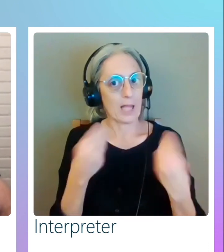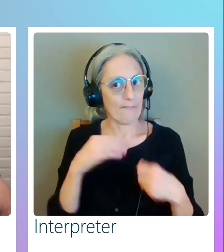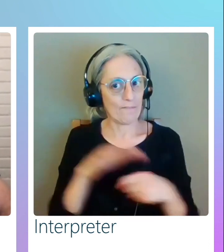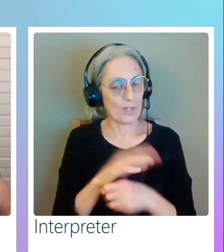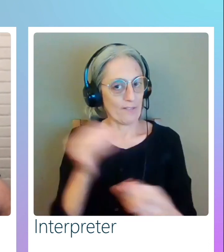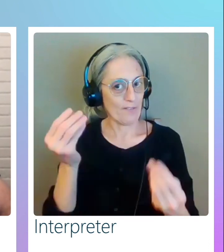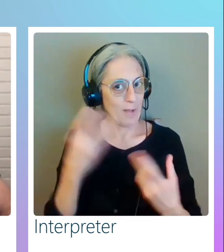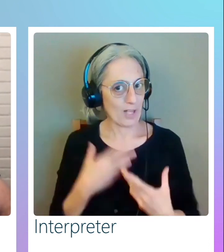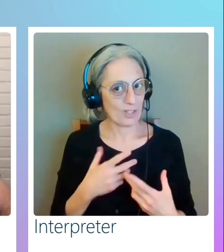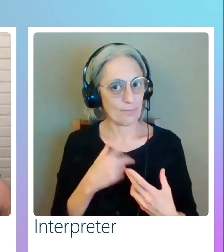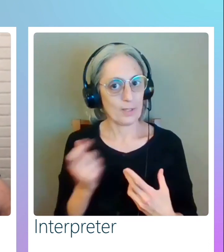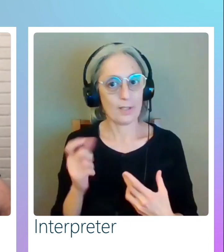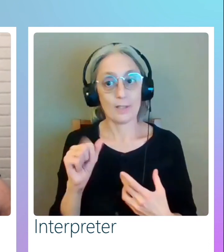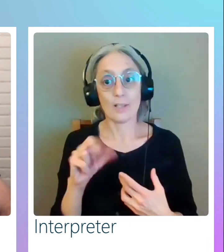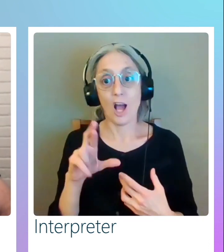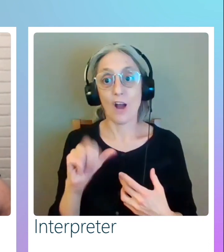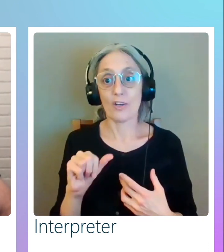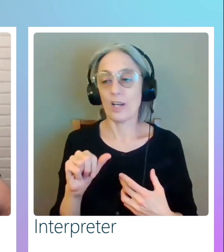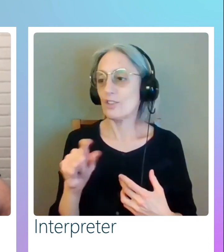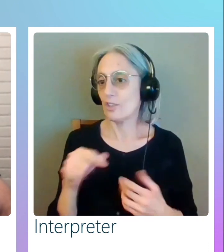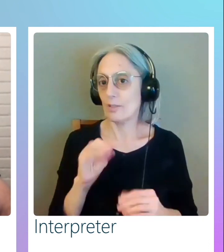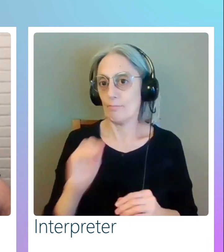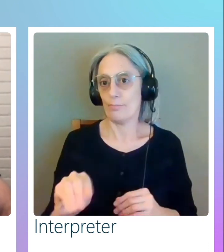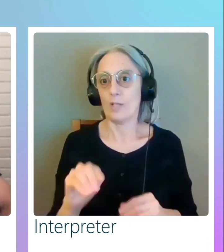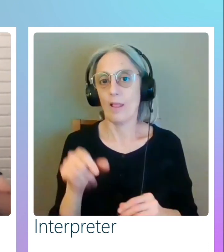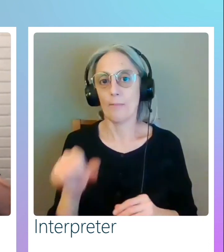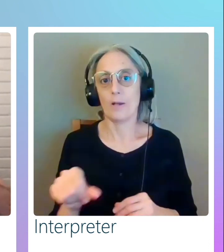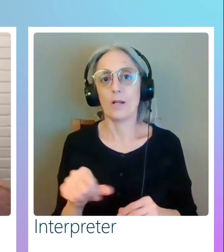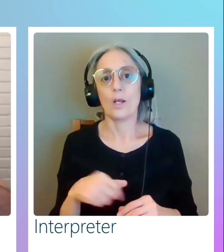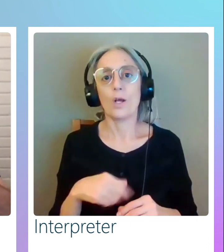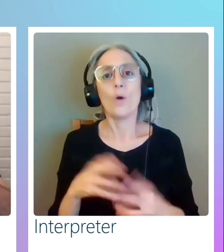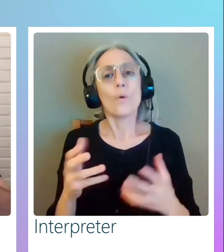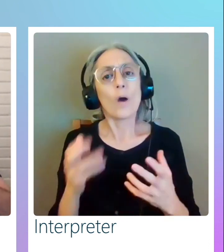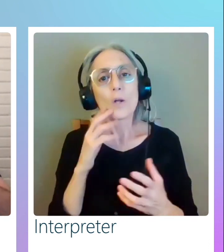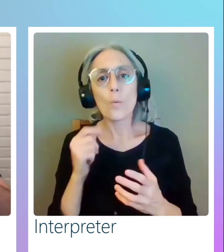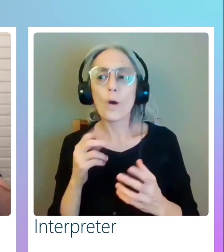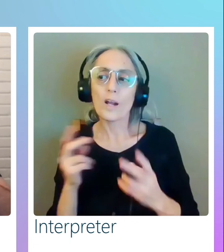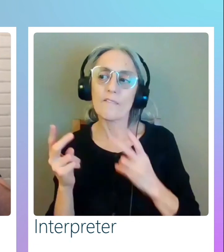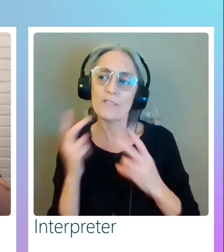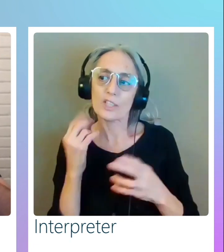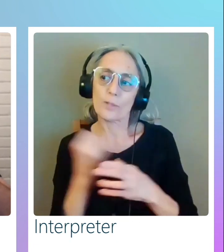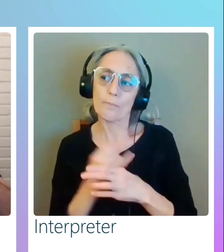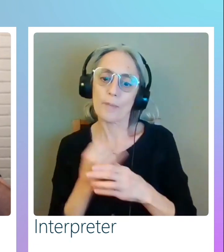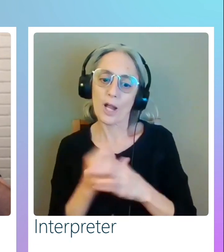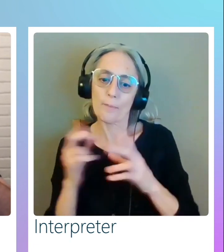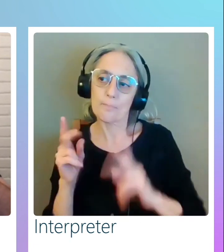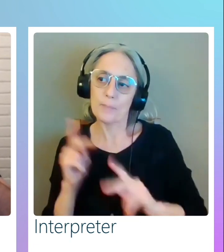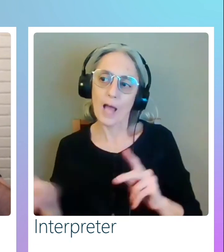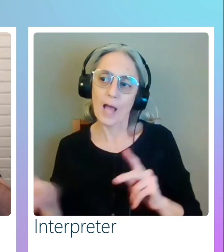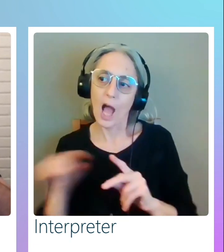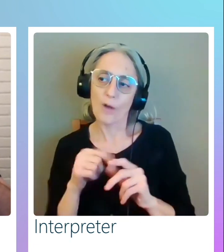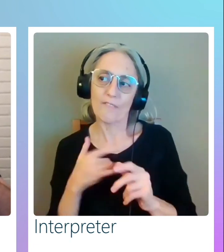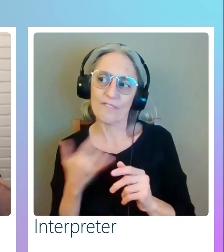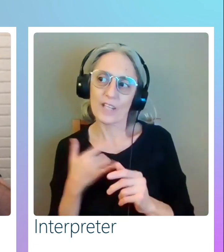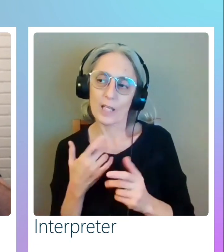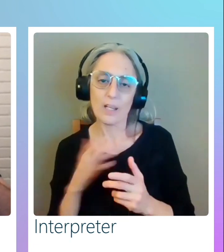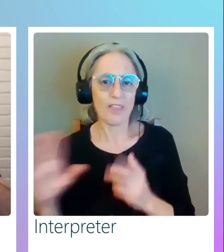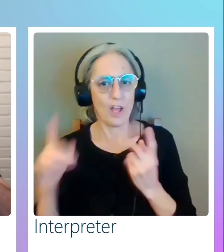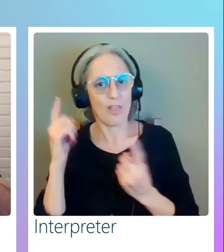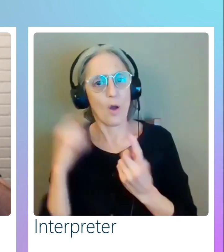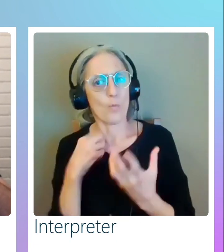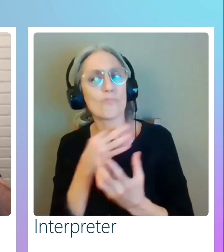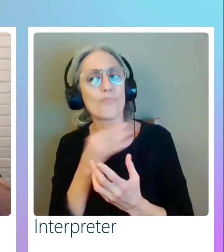ARIA on our buttons. And we want to know what the visibly impaired community is feeling like. We want to know what their thoughts are.